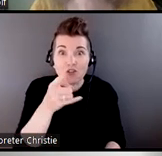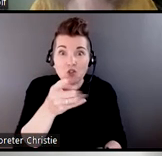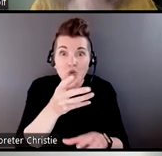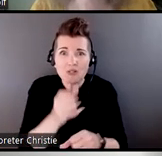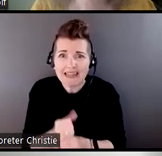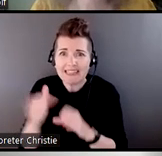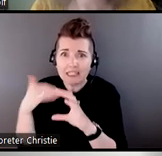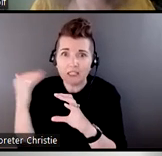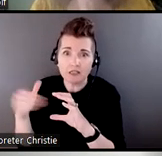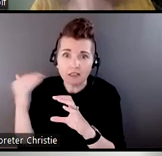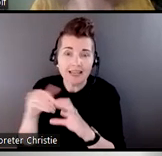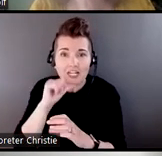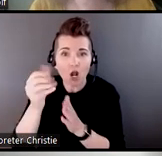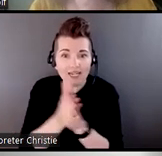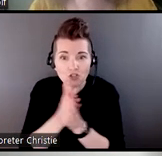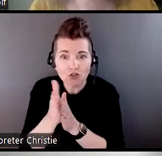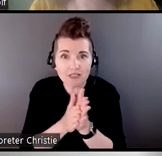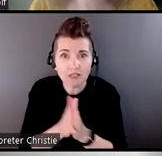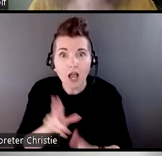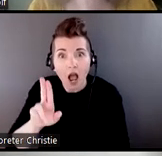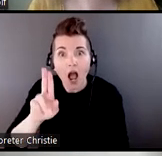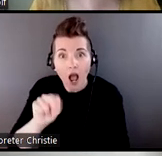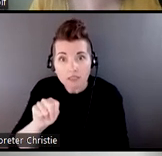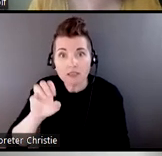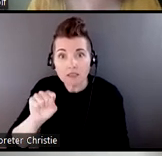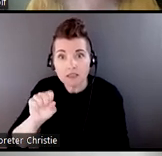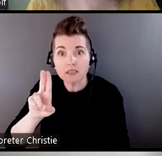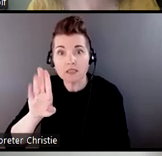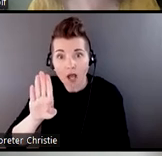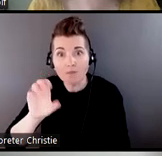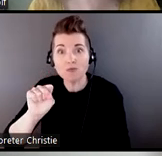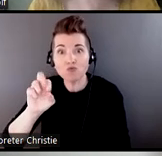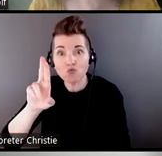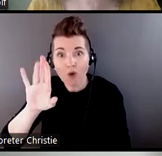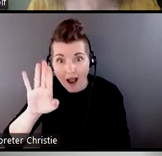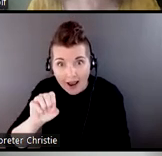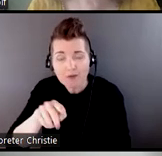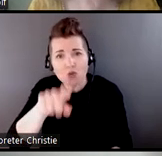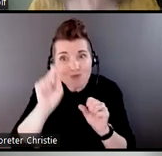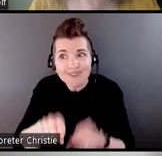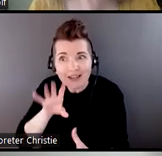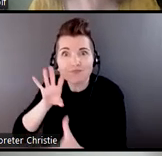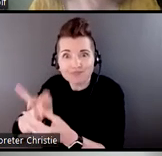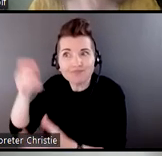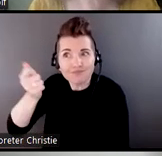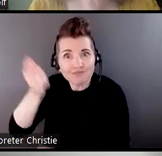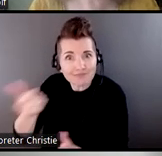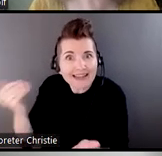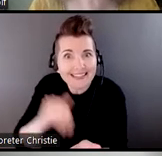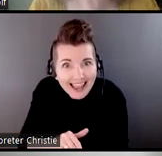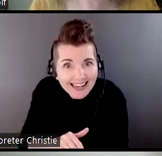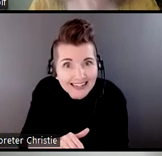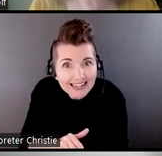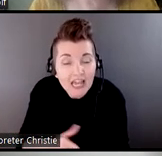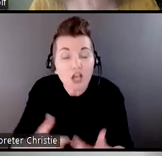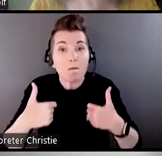you're not interested, unsubscribe. You can always resubscribe at a later time. But I would rather send out 7